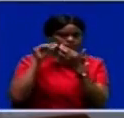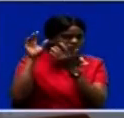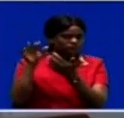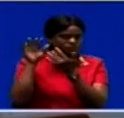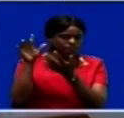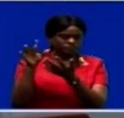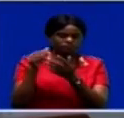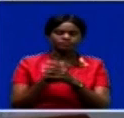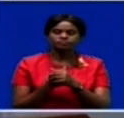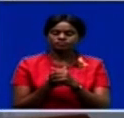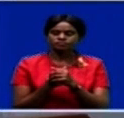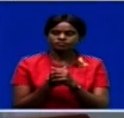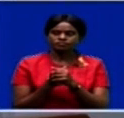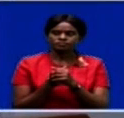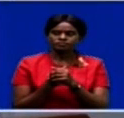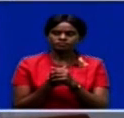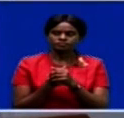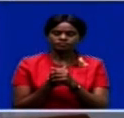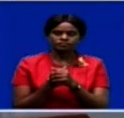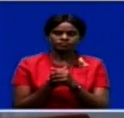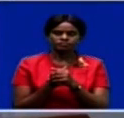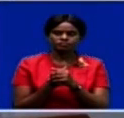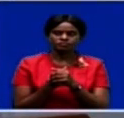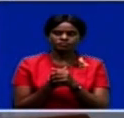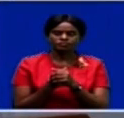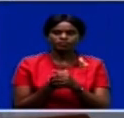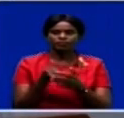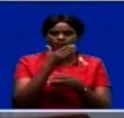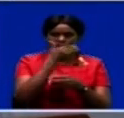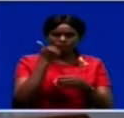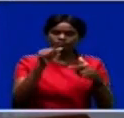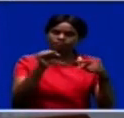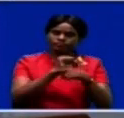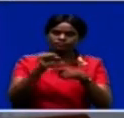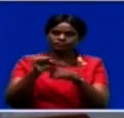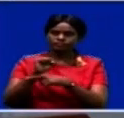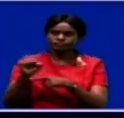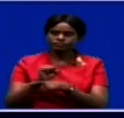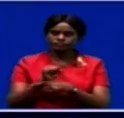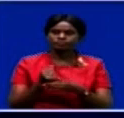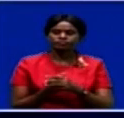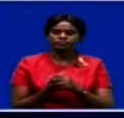of everyone, taking into consideration best practice.